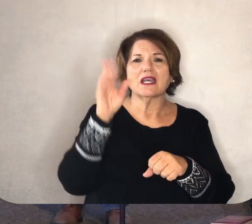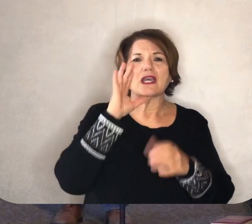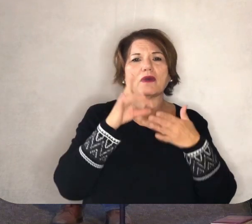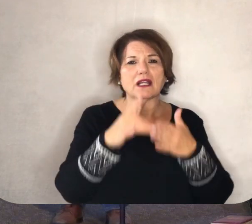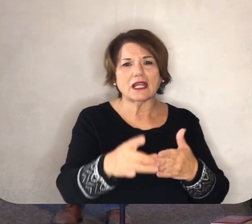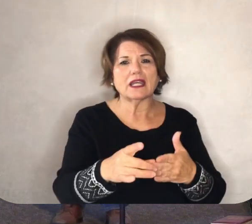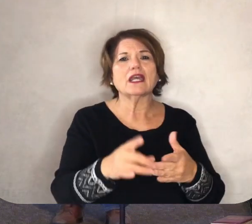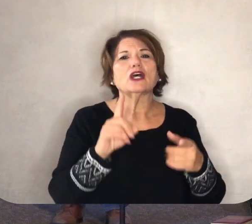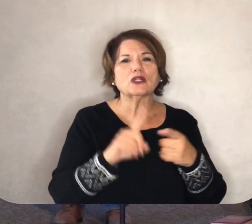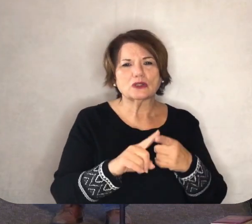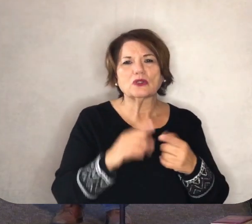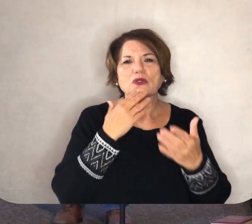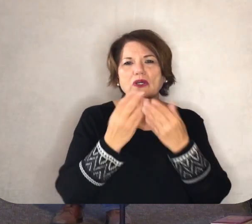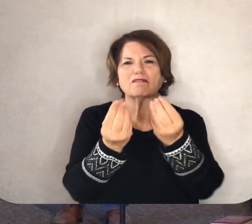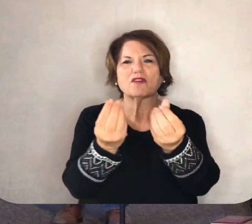you to fertile country.